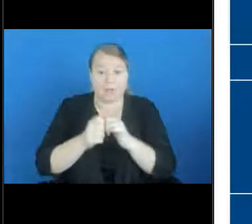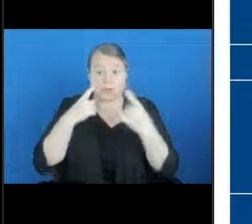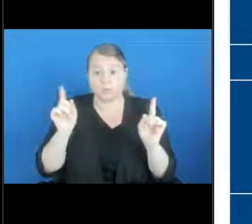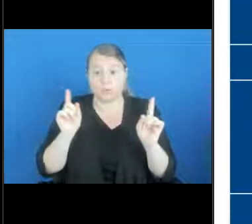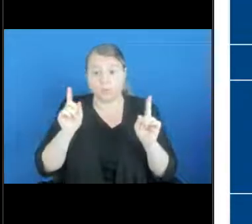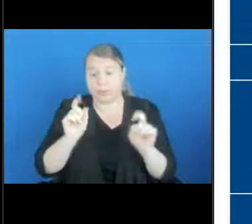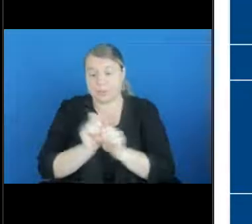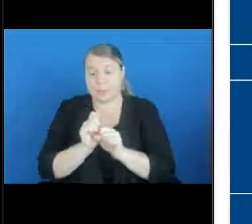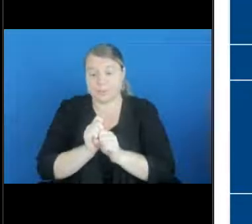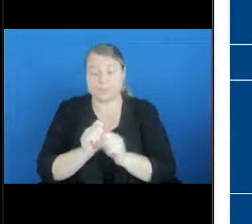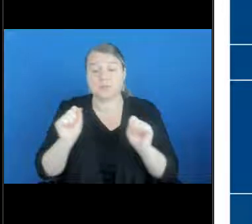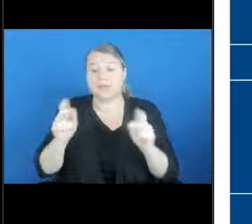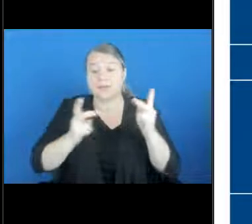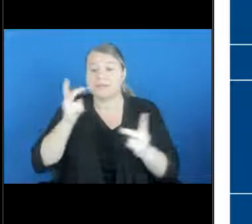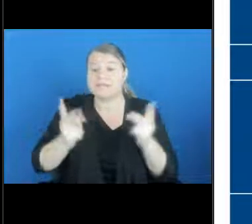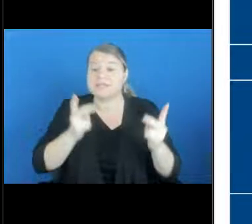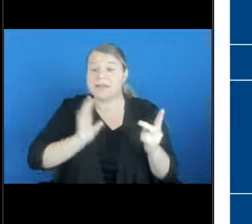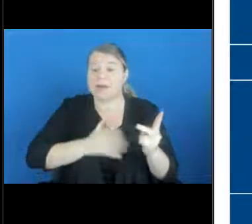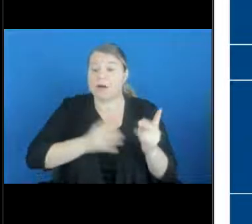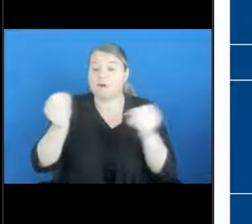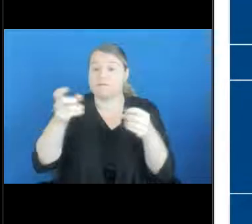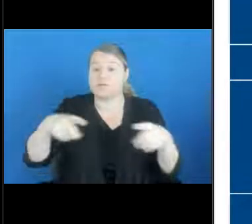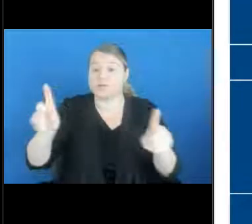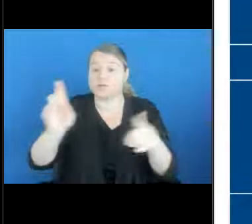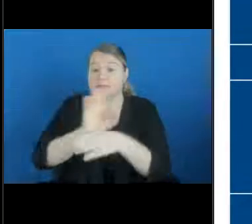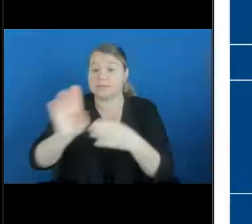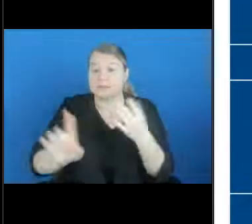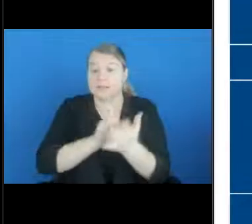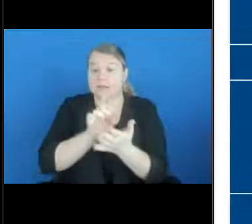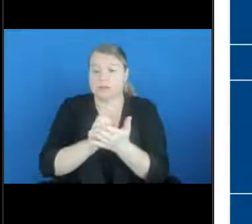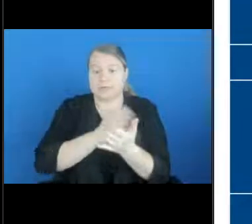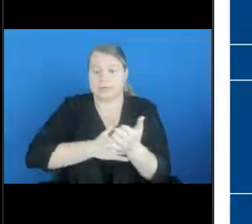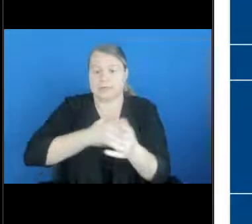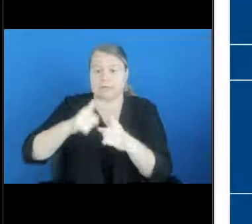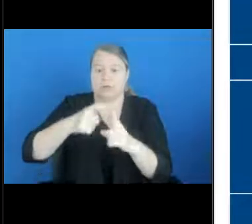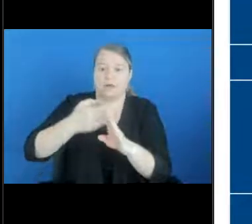of our offices during business hours. Please call ahead at